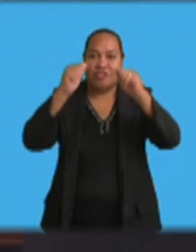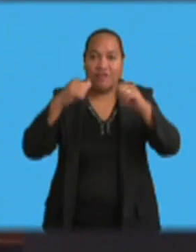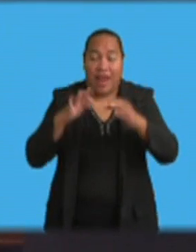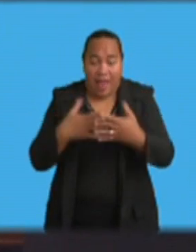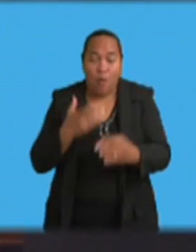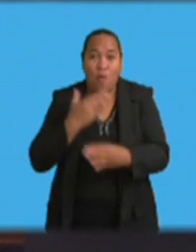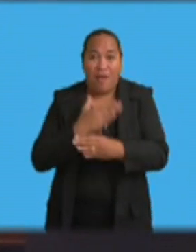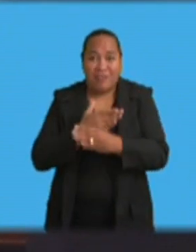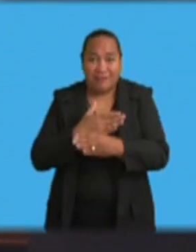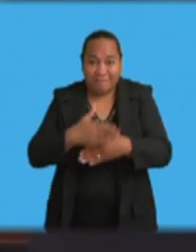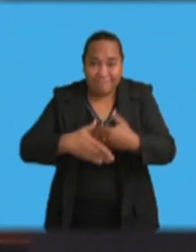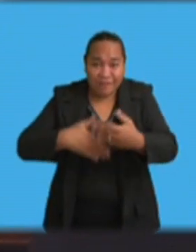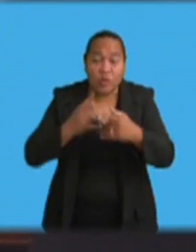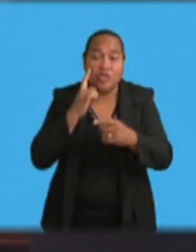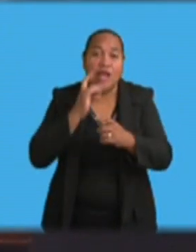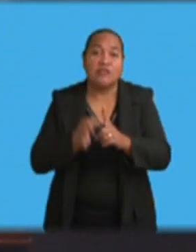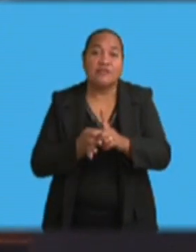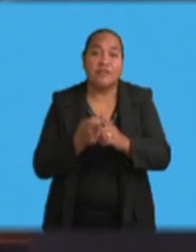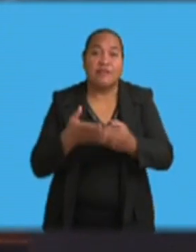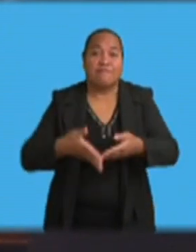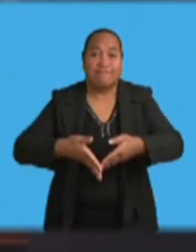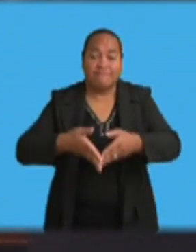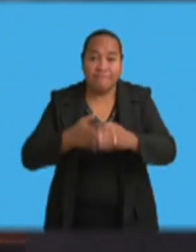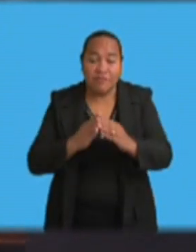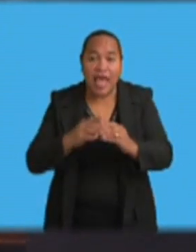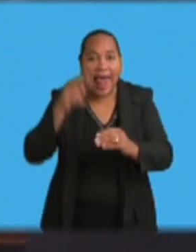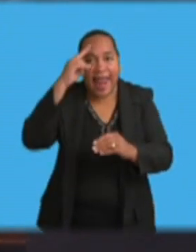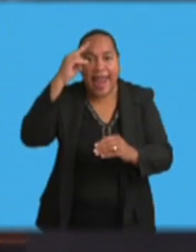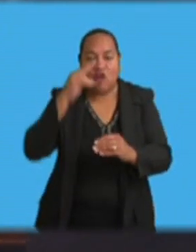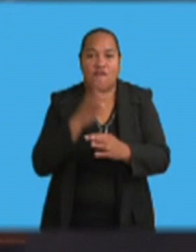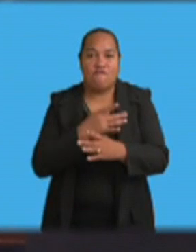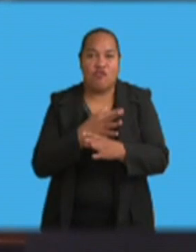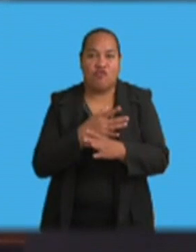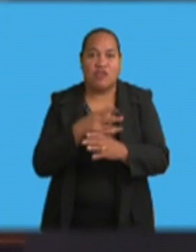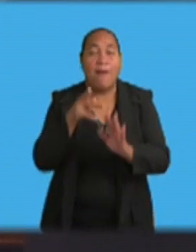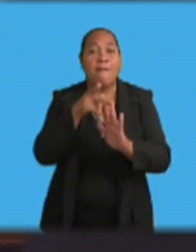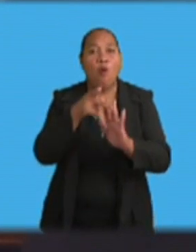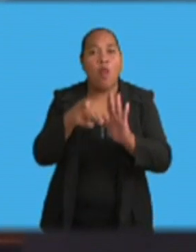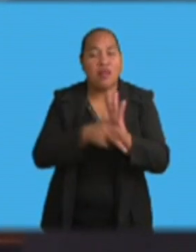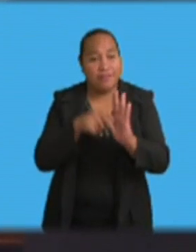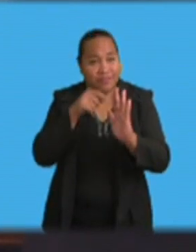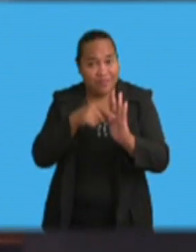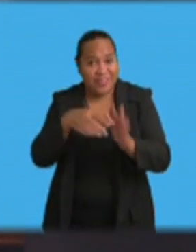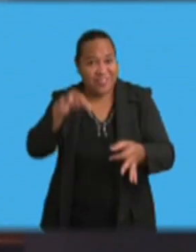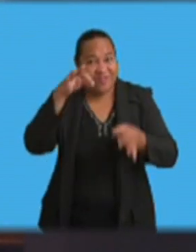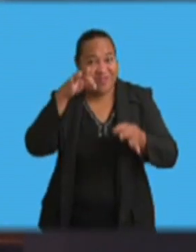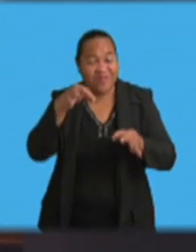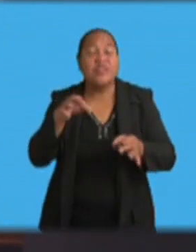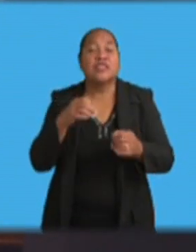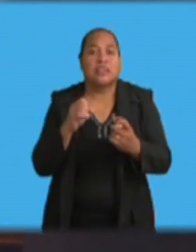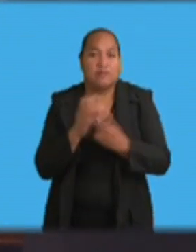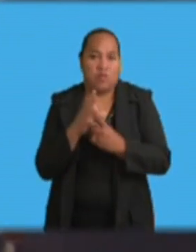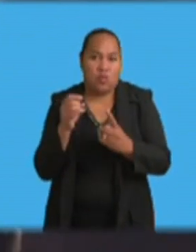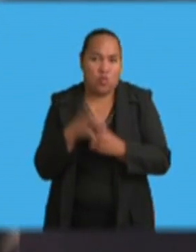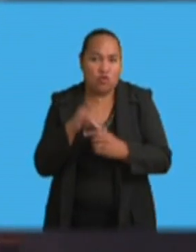to develop the first ever national fisheries policy. This policy highlights important short and